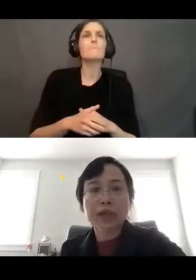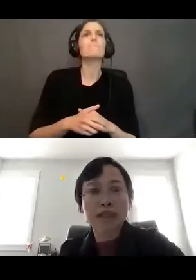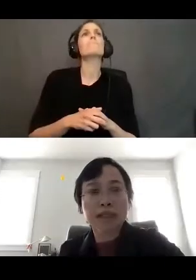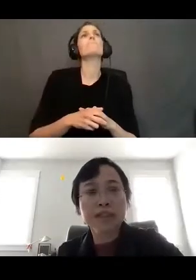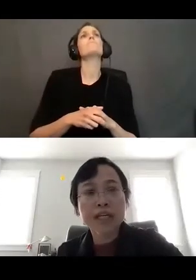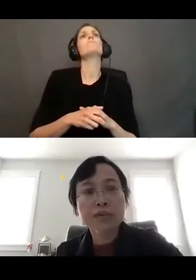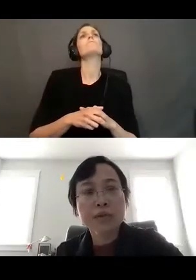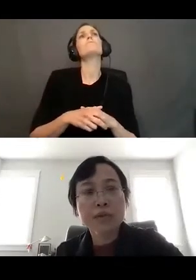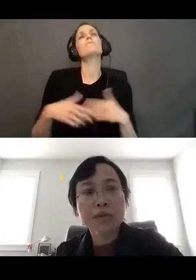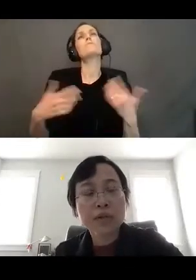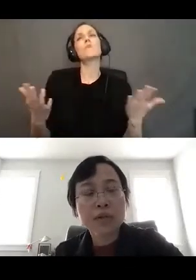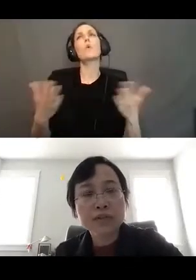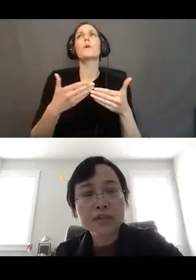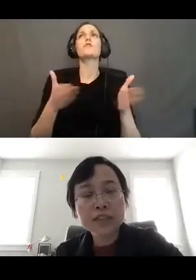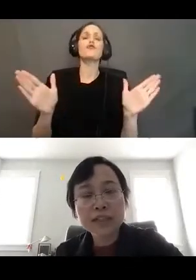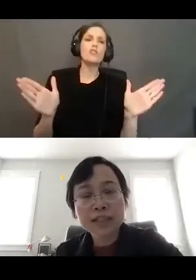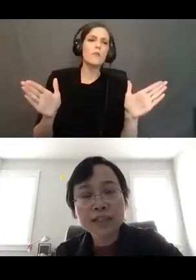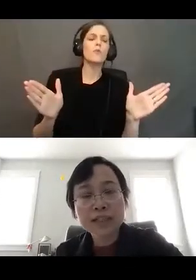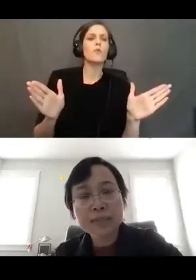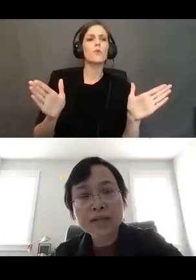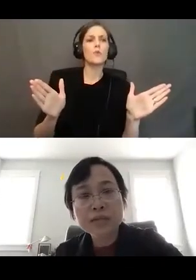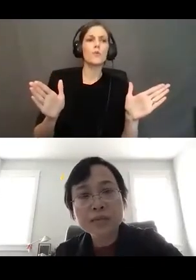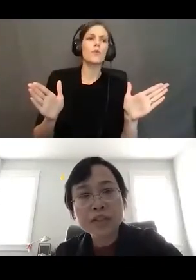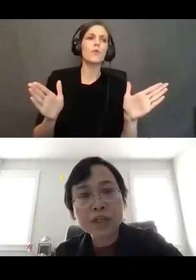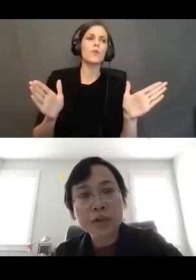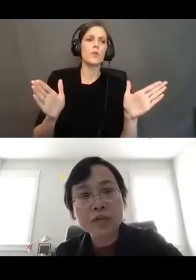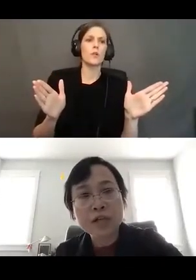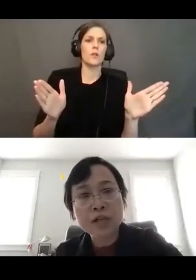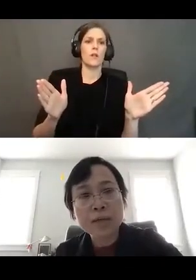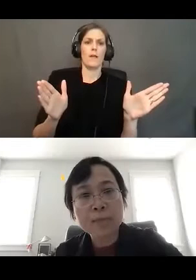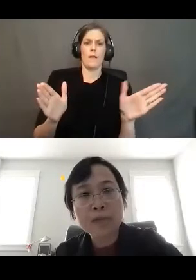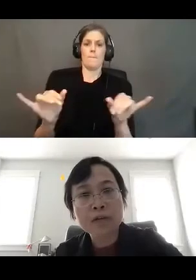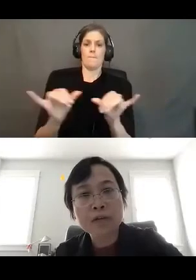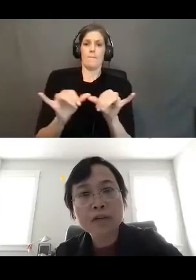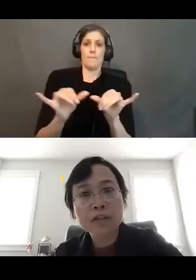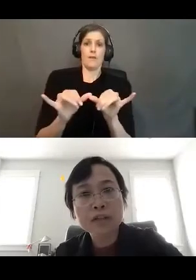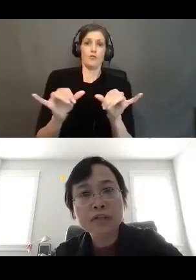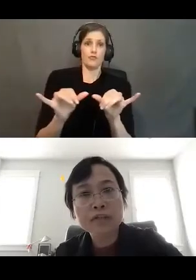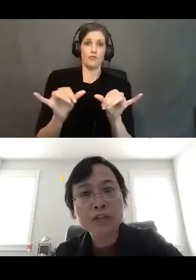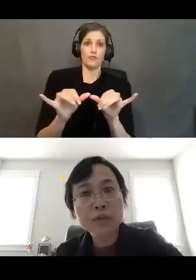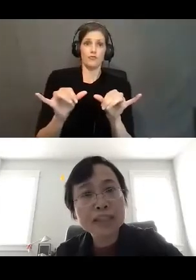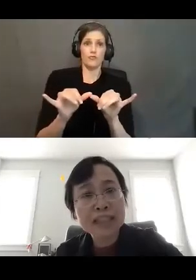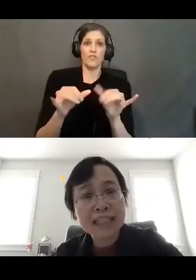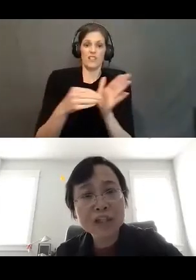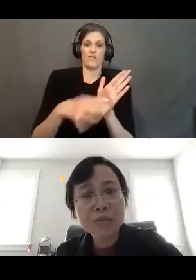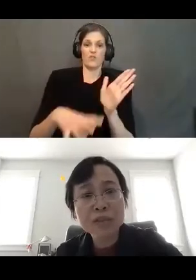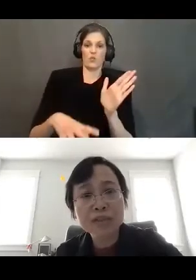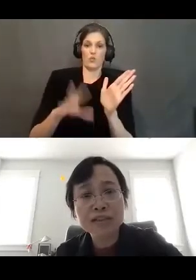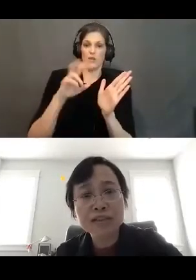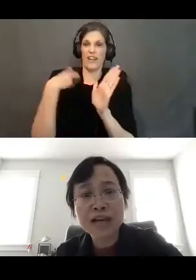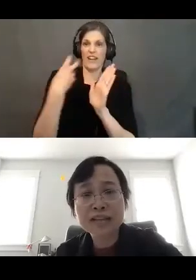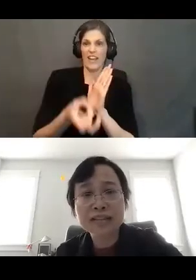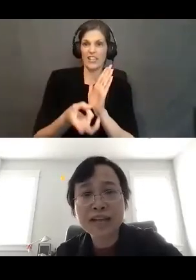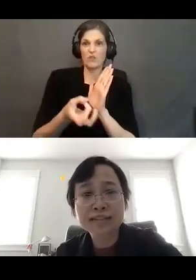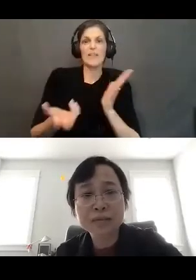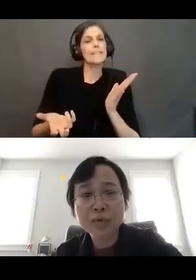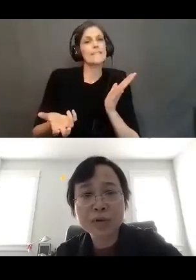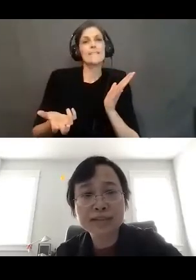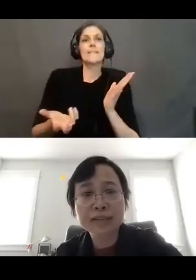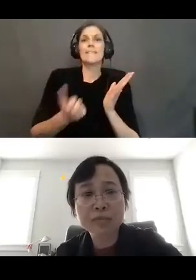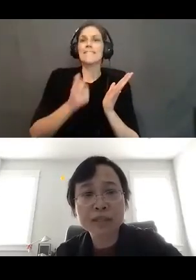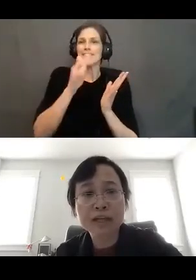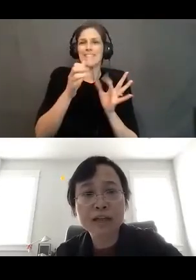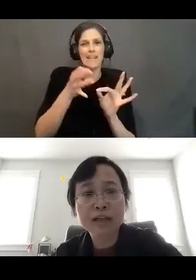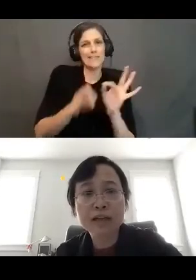So in general, certainly the measurement of student engagement is not as simple